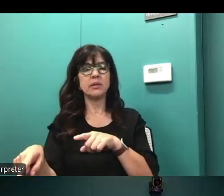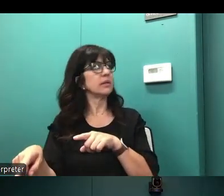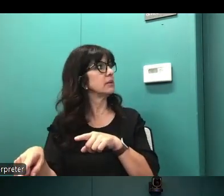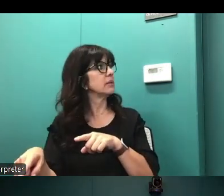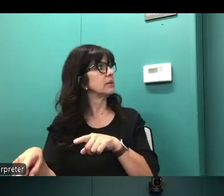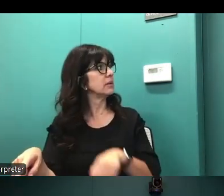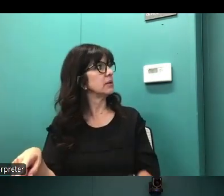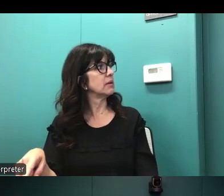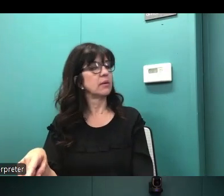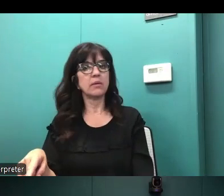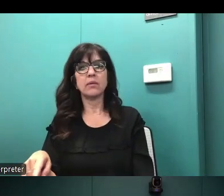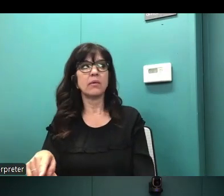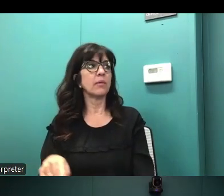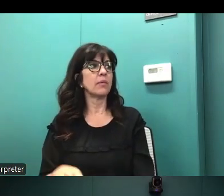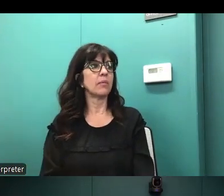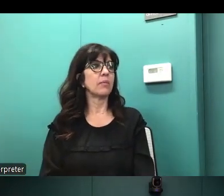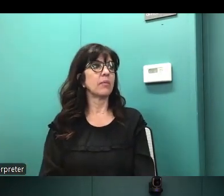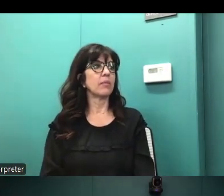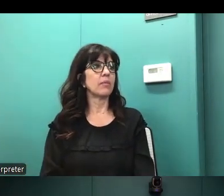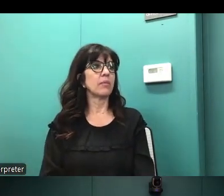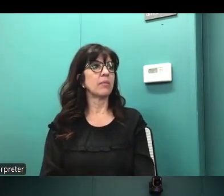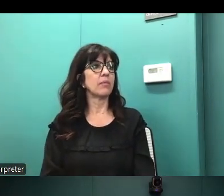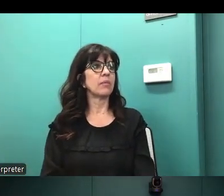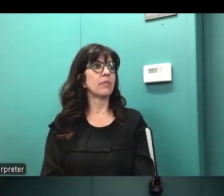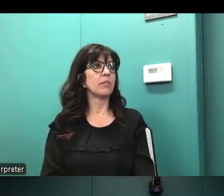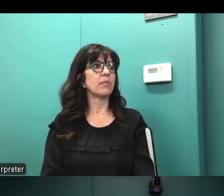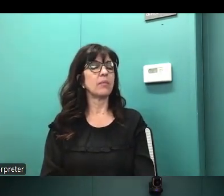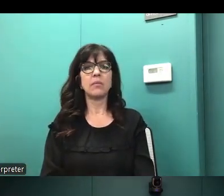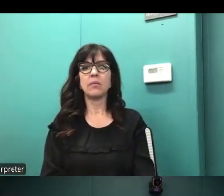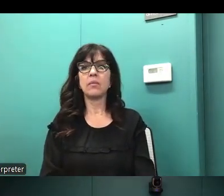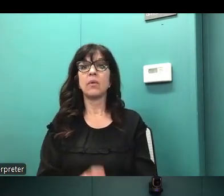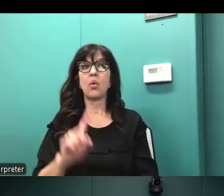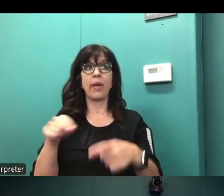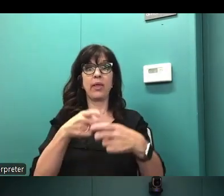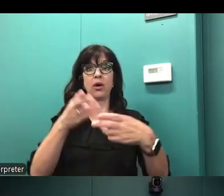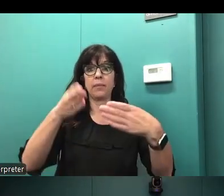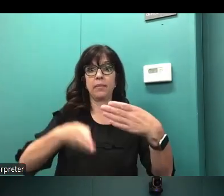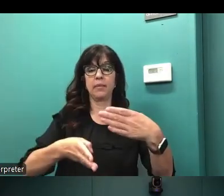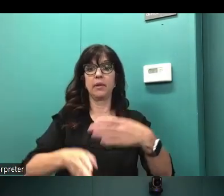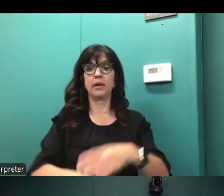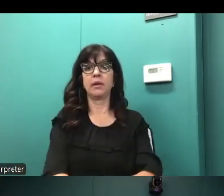So under responses, when they're complete.